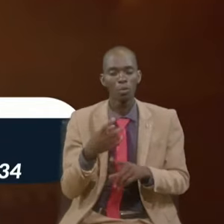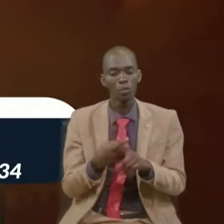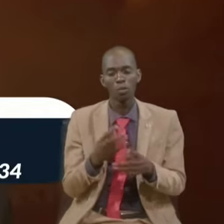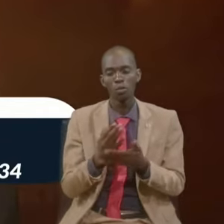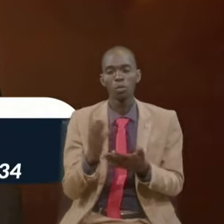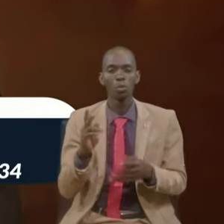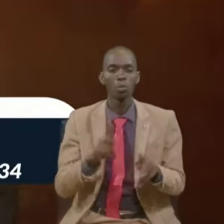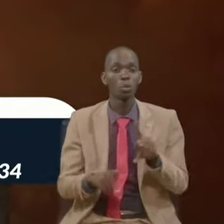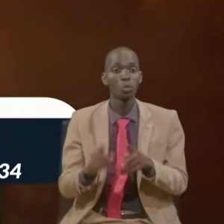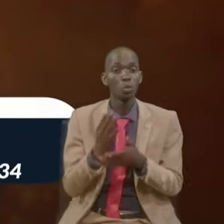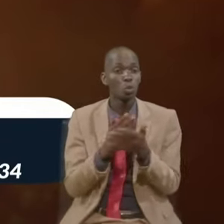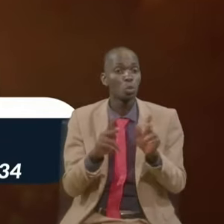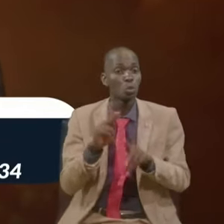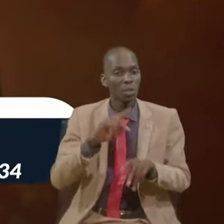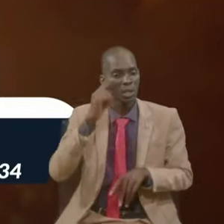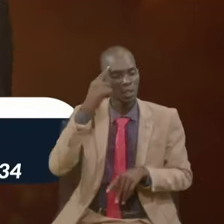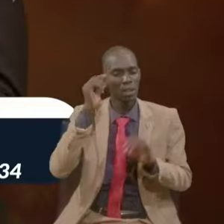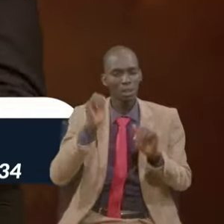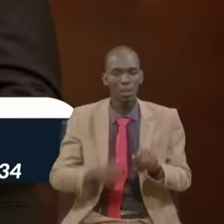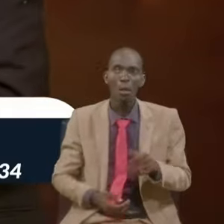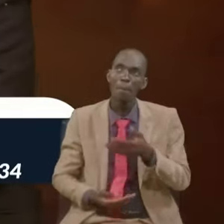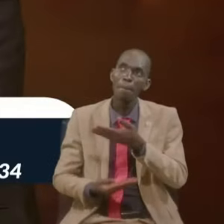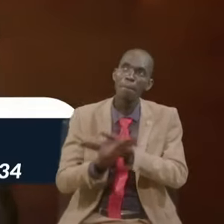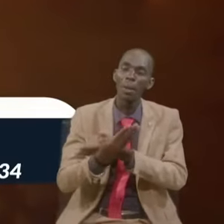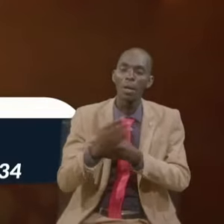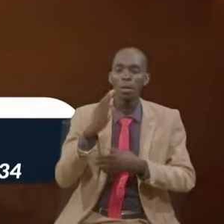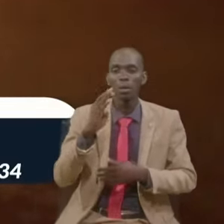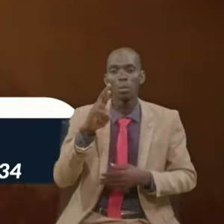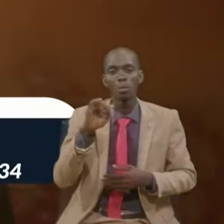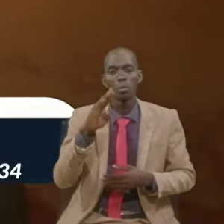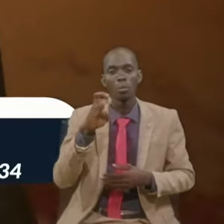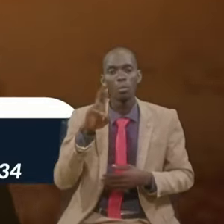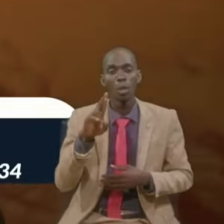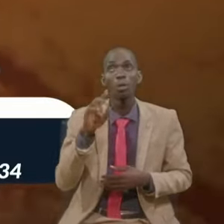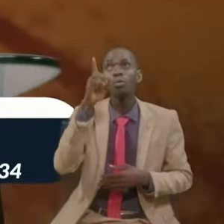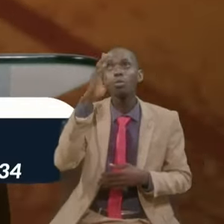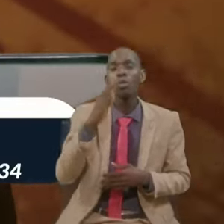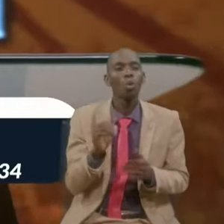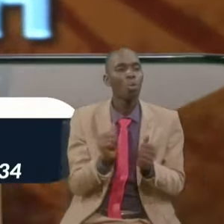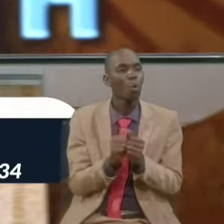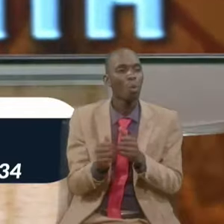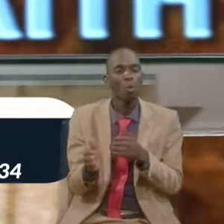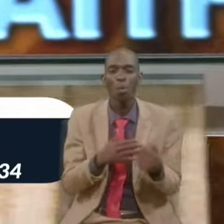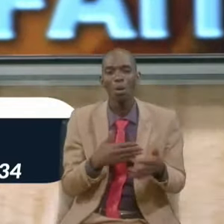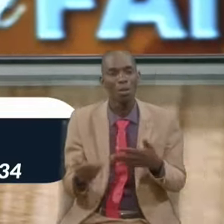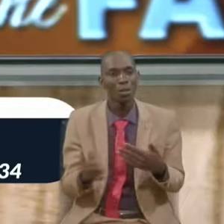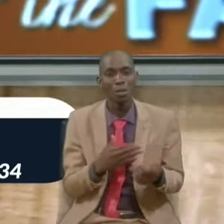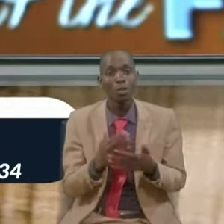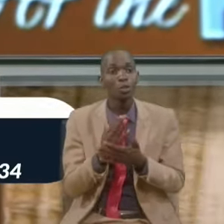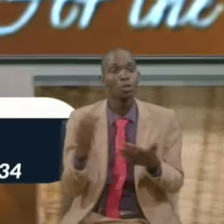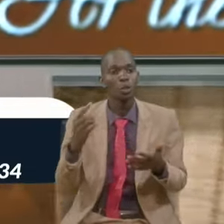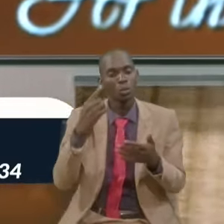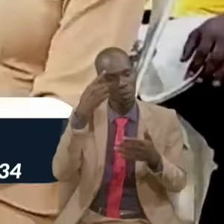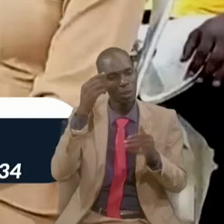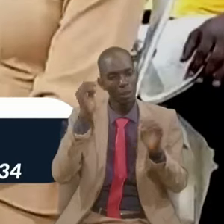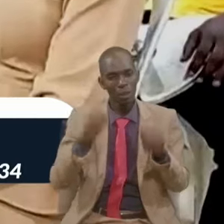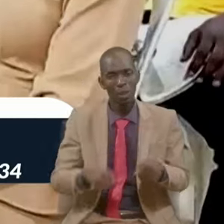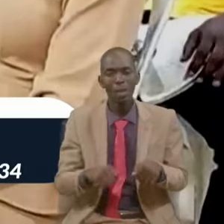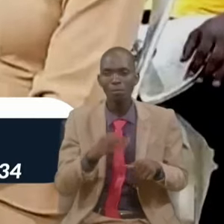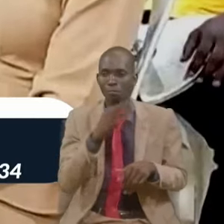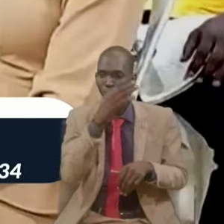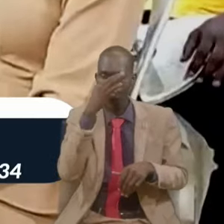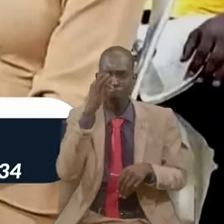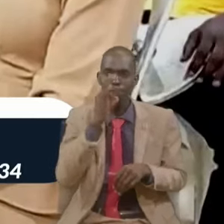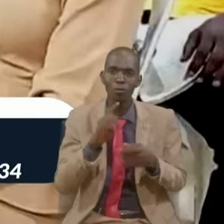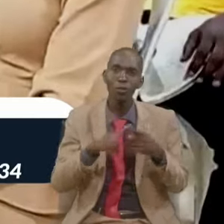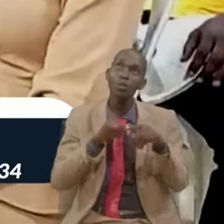God with whatever. And some people think they'll bribe God with fasting. They're living in